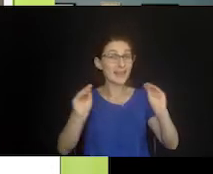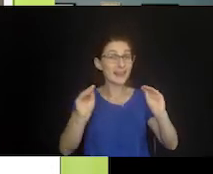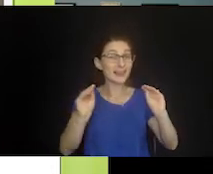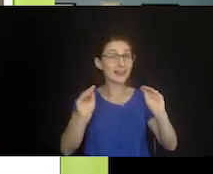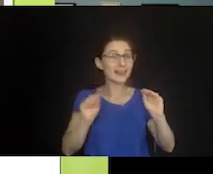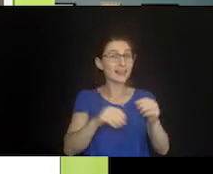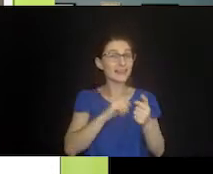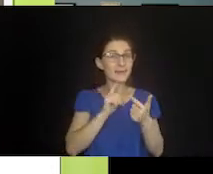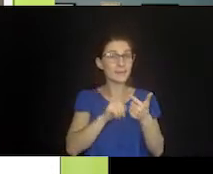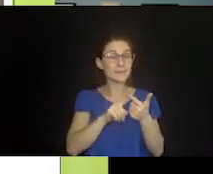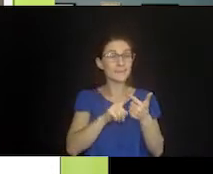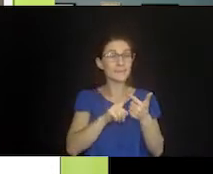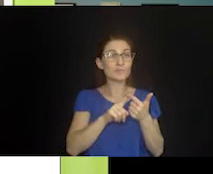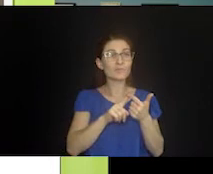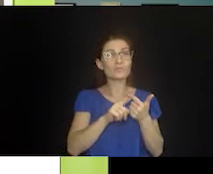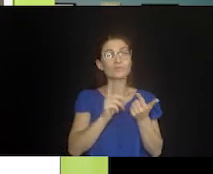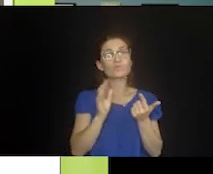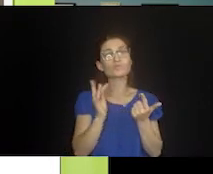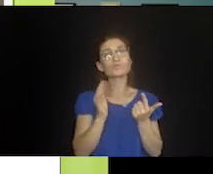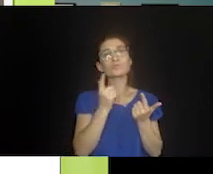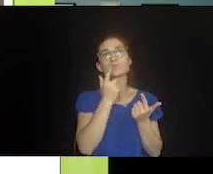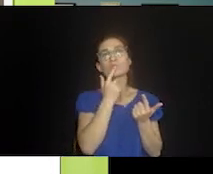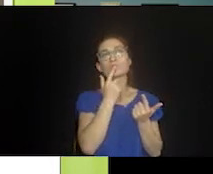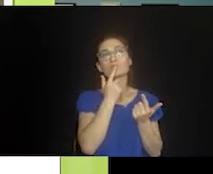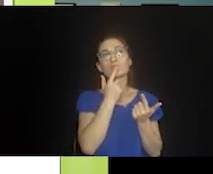had bake sales, we had